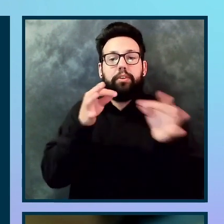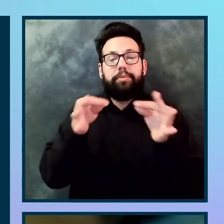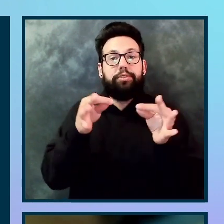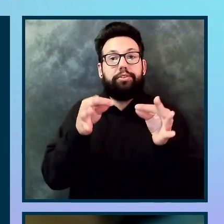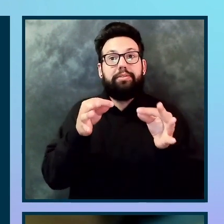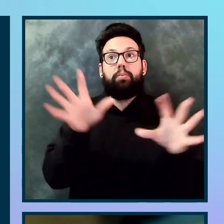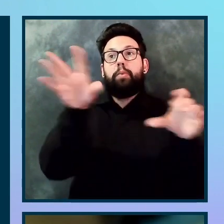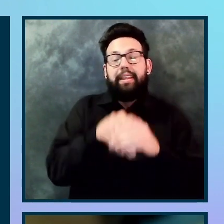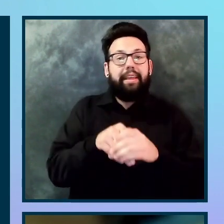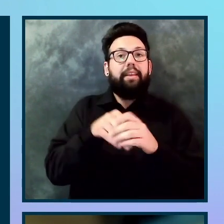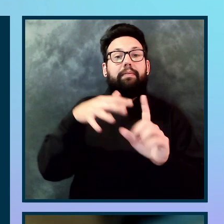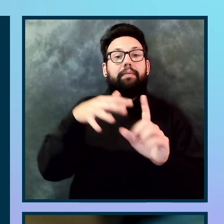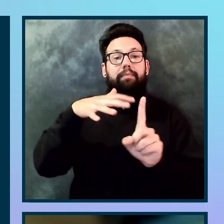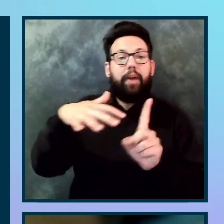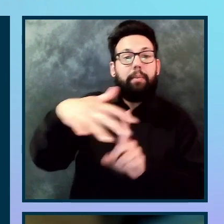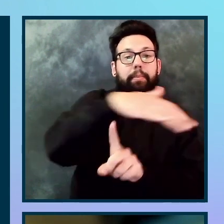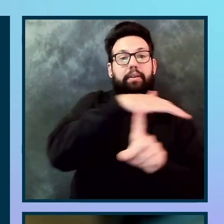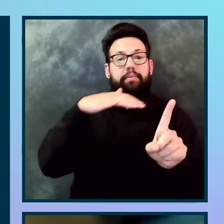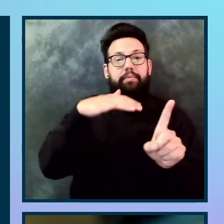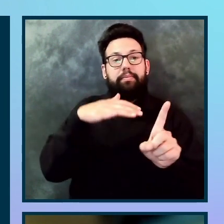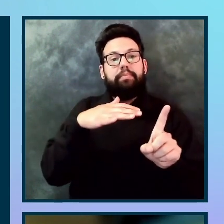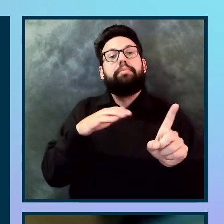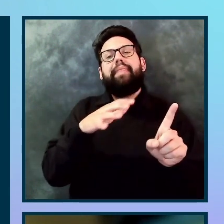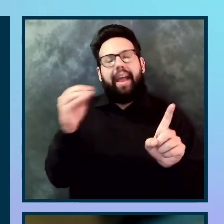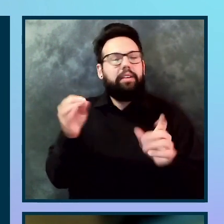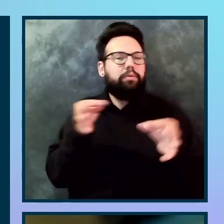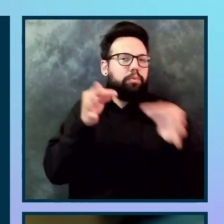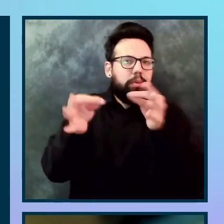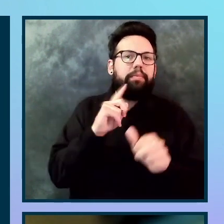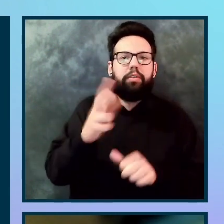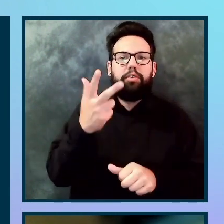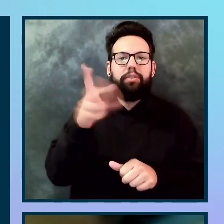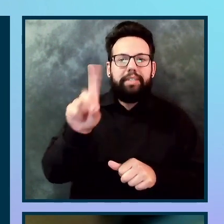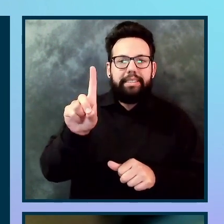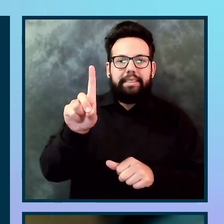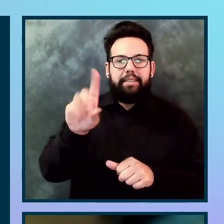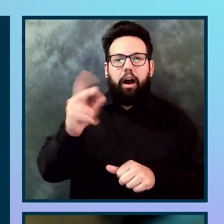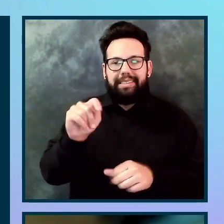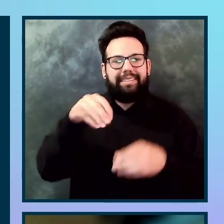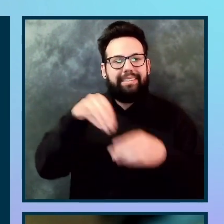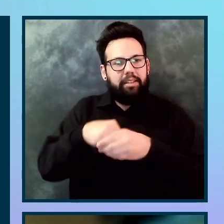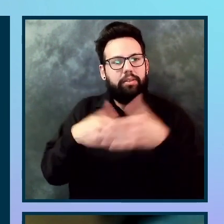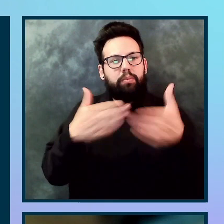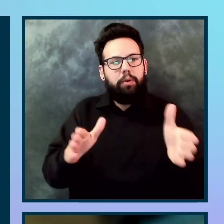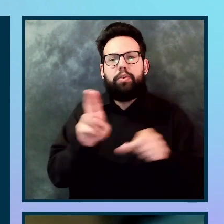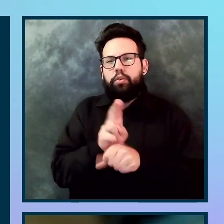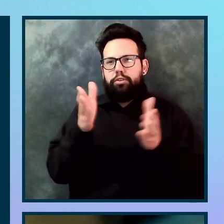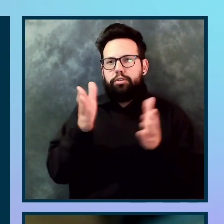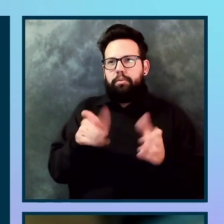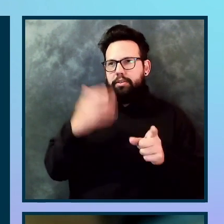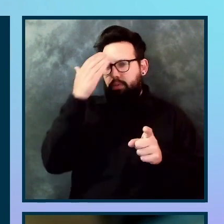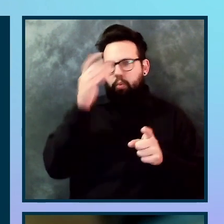room, as well as in our 3D objects in the room, because the user needs to know where they are and what is in front of